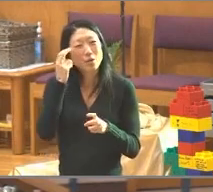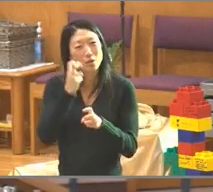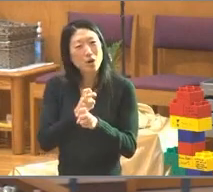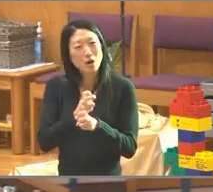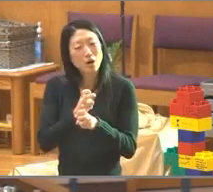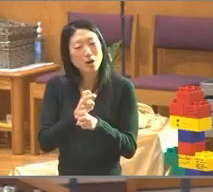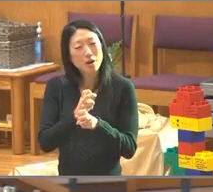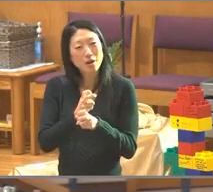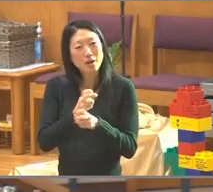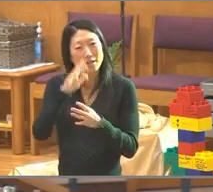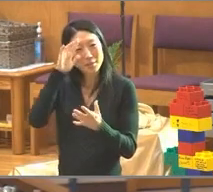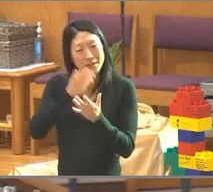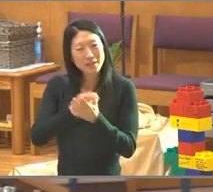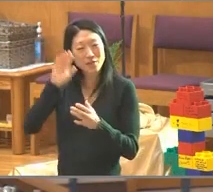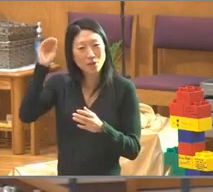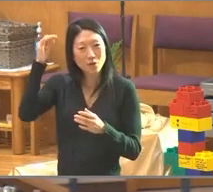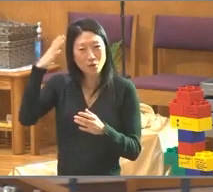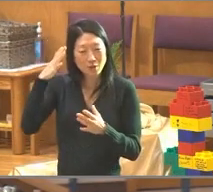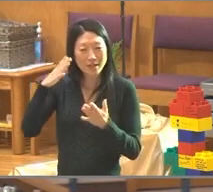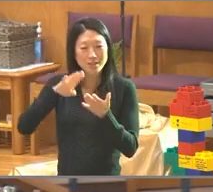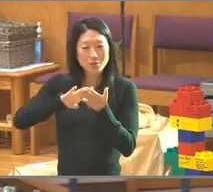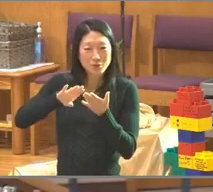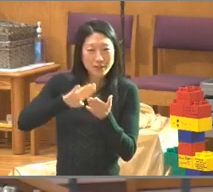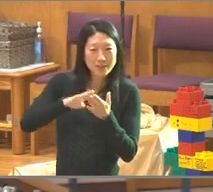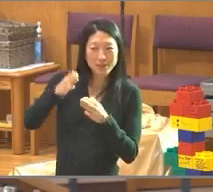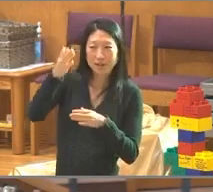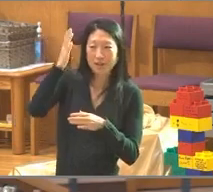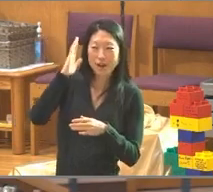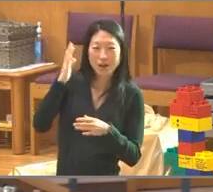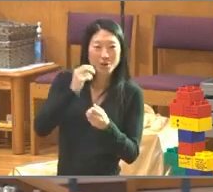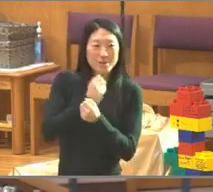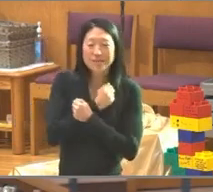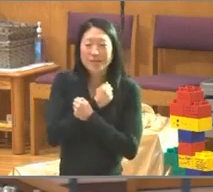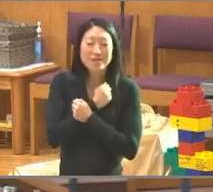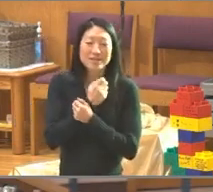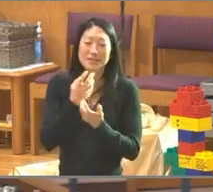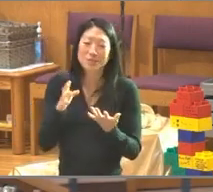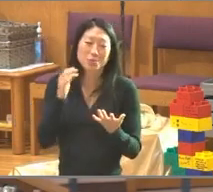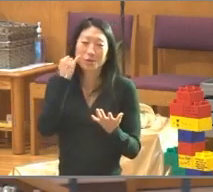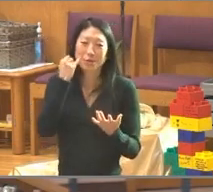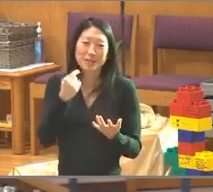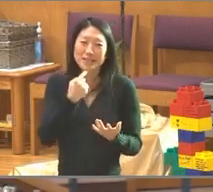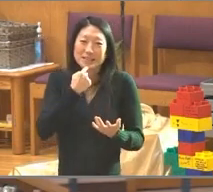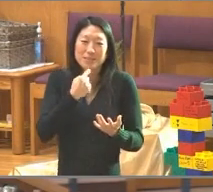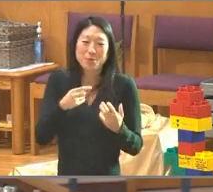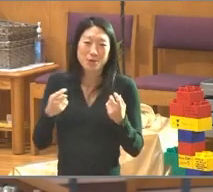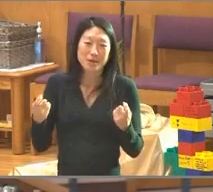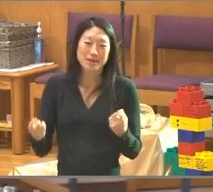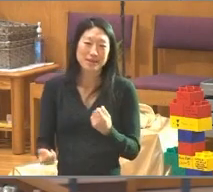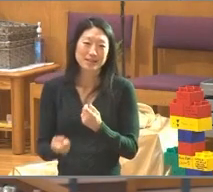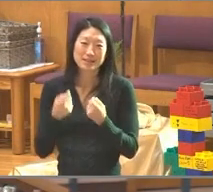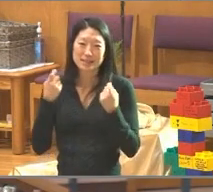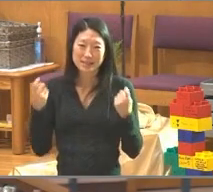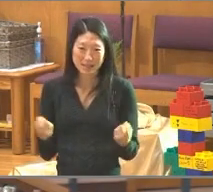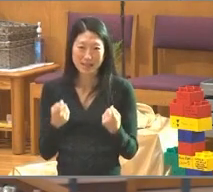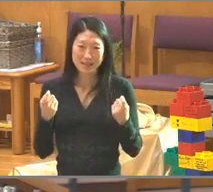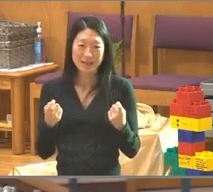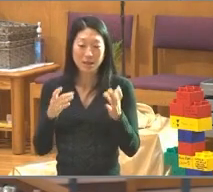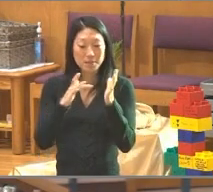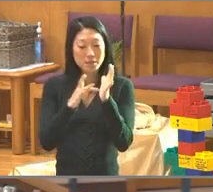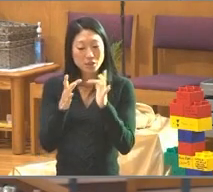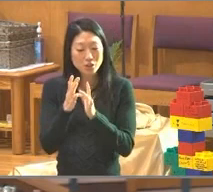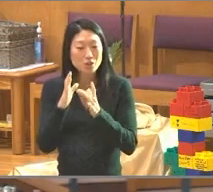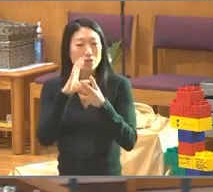in the gracious God, the forgiving God, and the God who would love us even when we disappoint and sin. But Jesus' stories